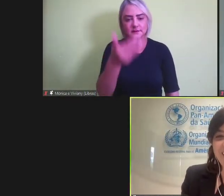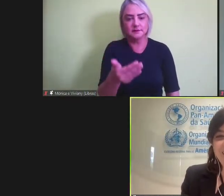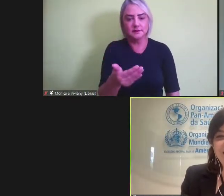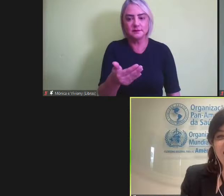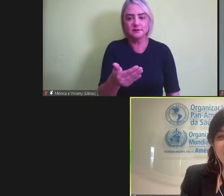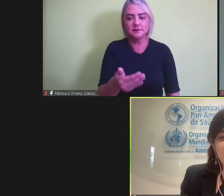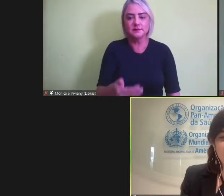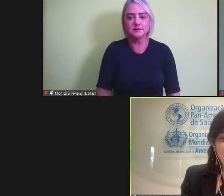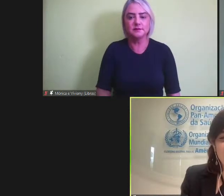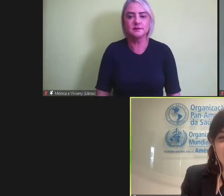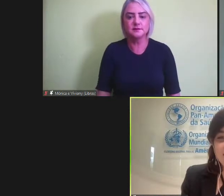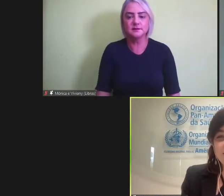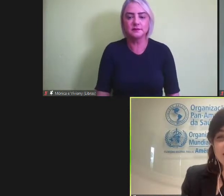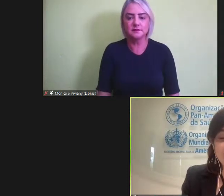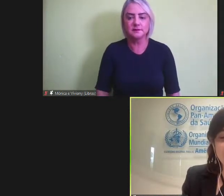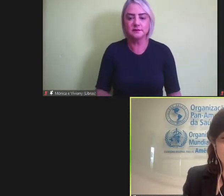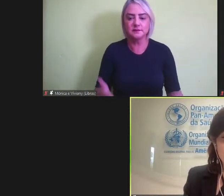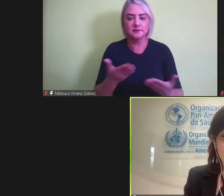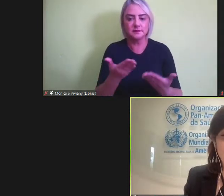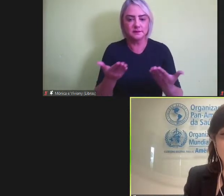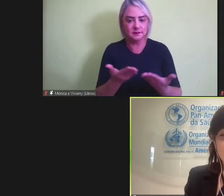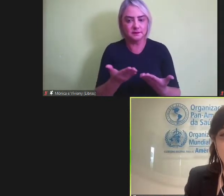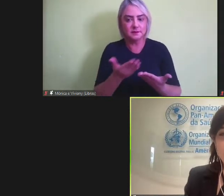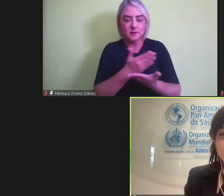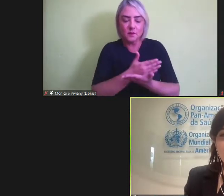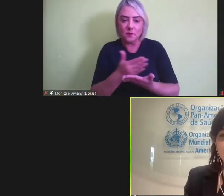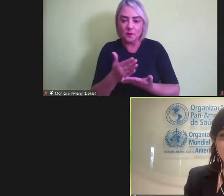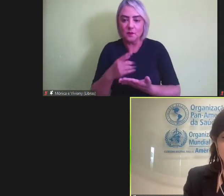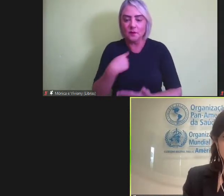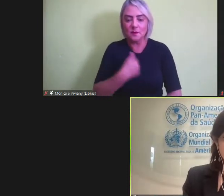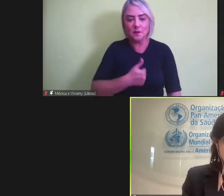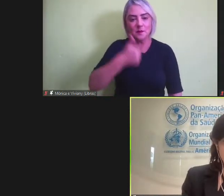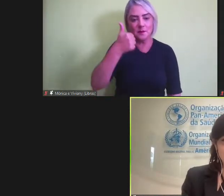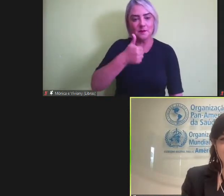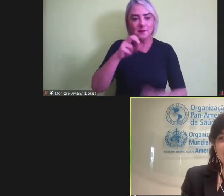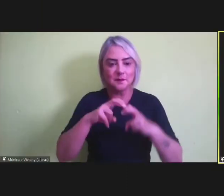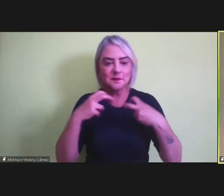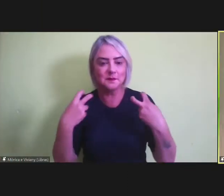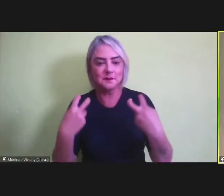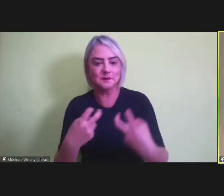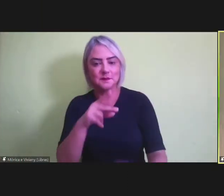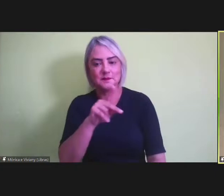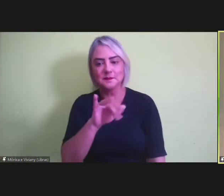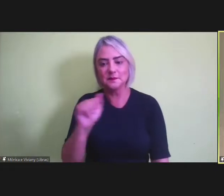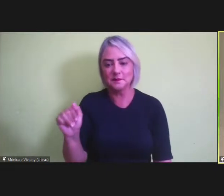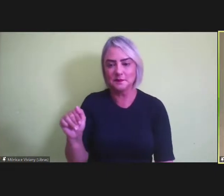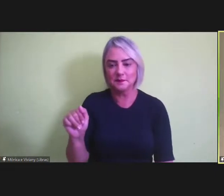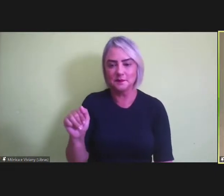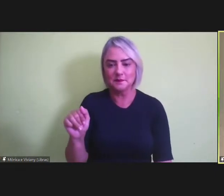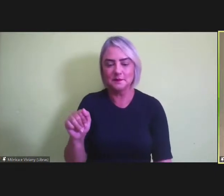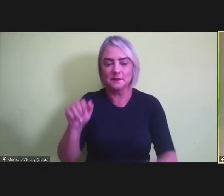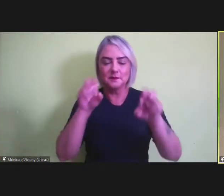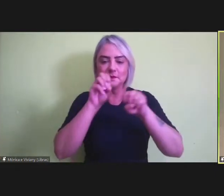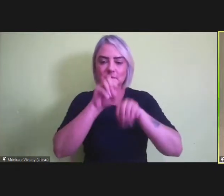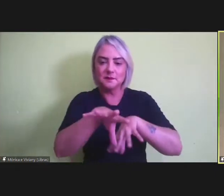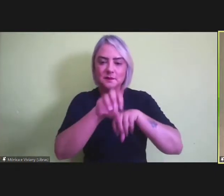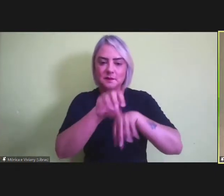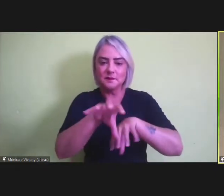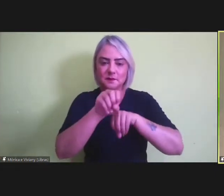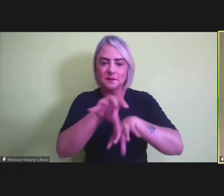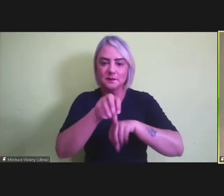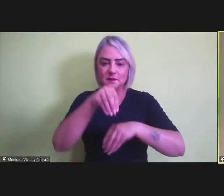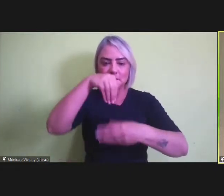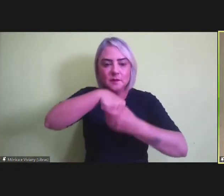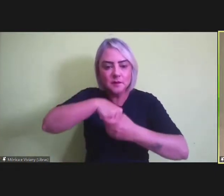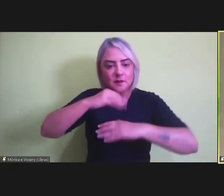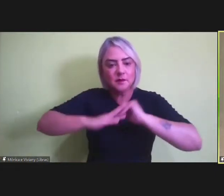Thank you, Gisele. Now we are going to begin with our first table of the day, which is